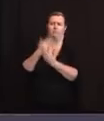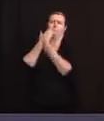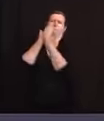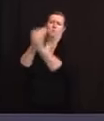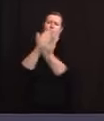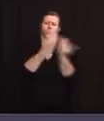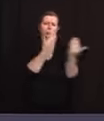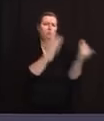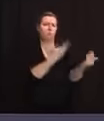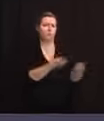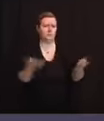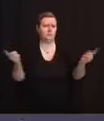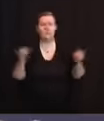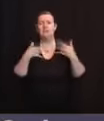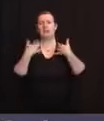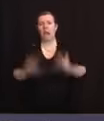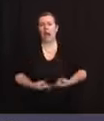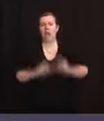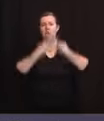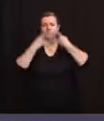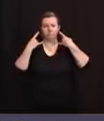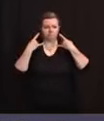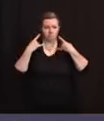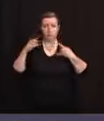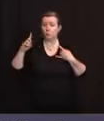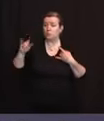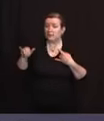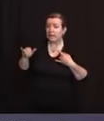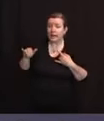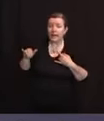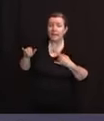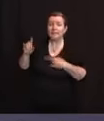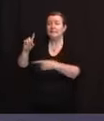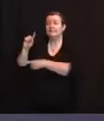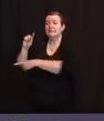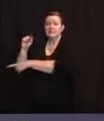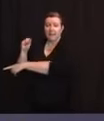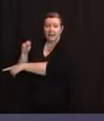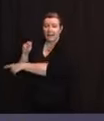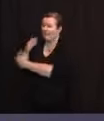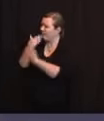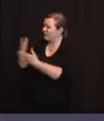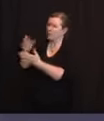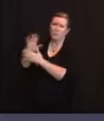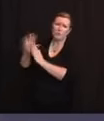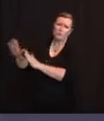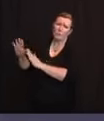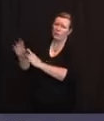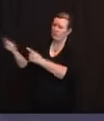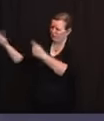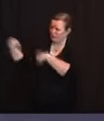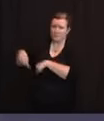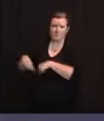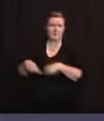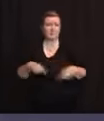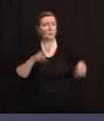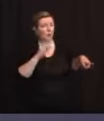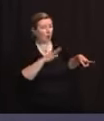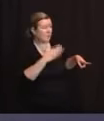and say to Judy and Tina, thank you so much, as always, for everything you do and for being here. Rob, very good to have you